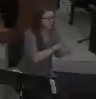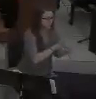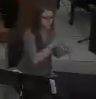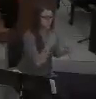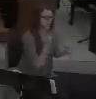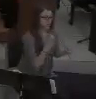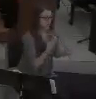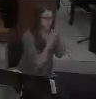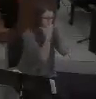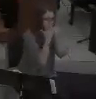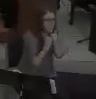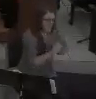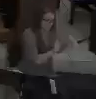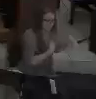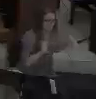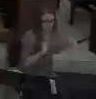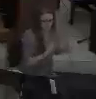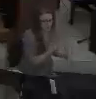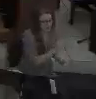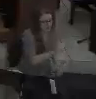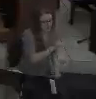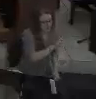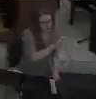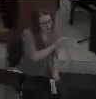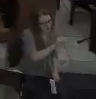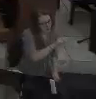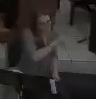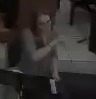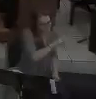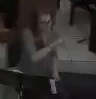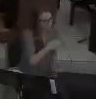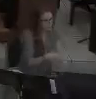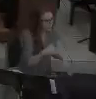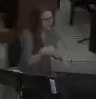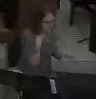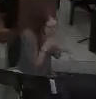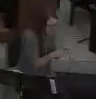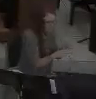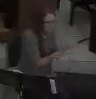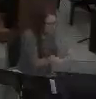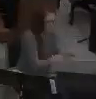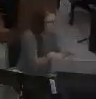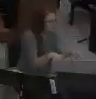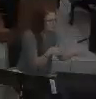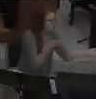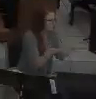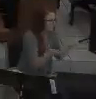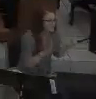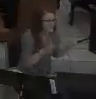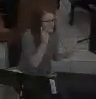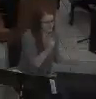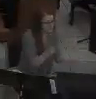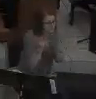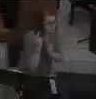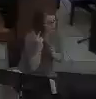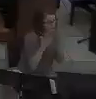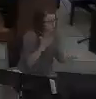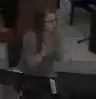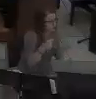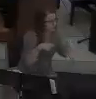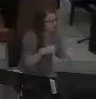Hal Crawford, a faithful attender of this service and our worship ministry. His service, memorial service, is this Wednesday